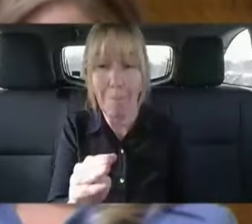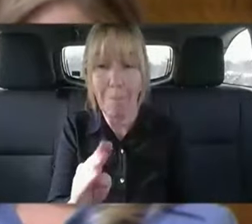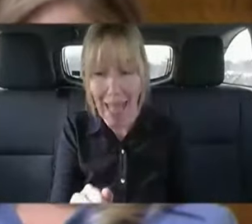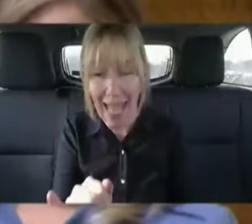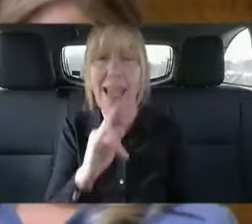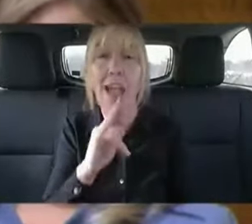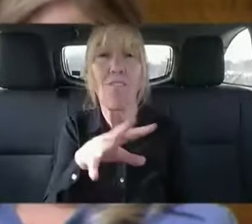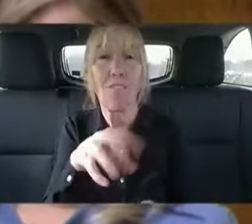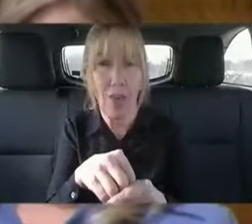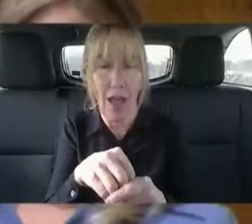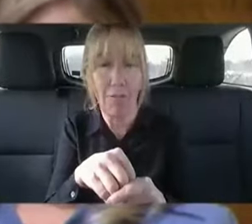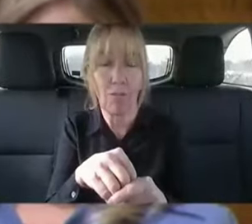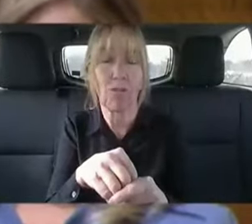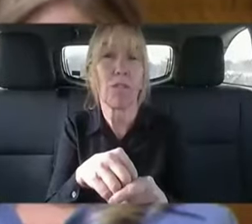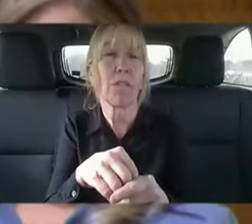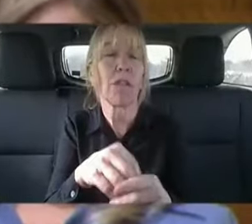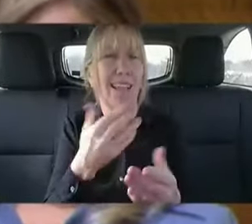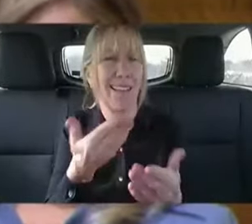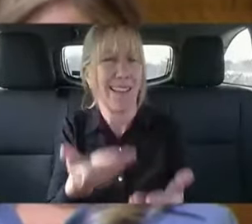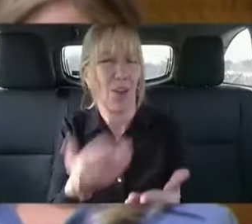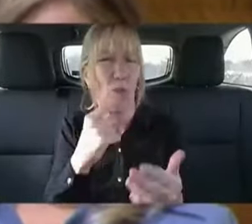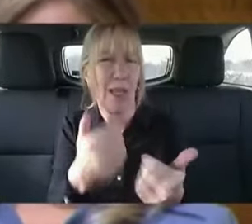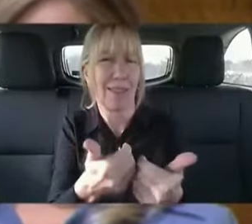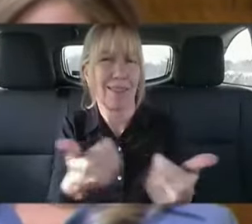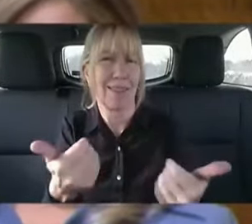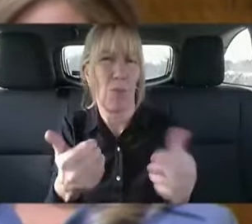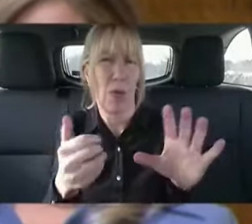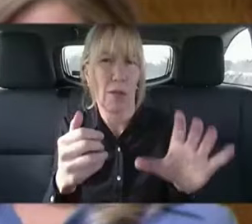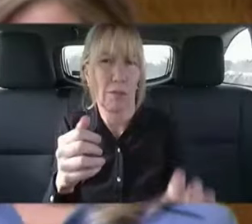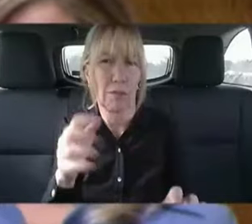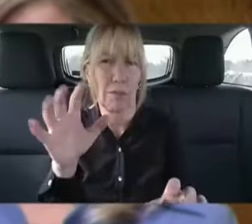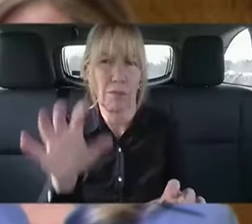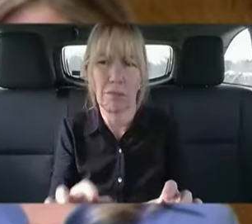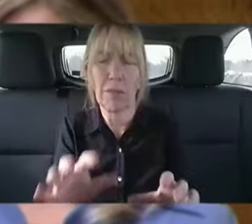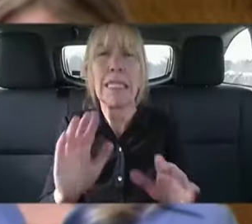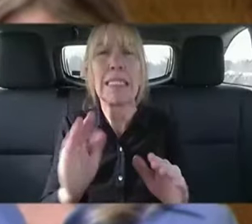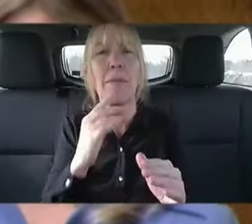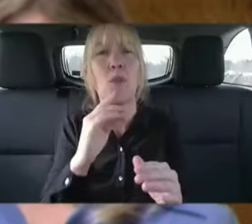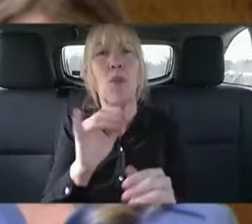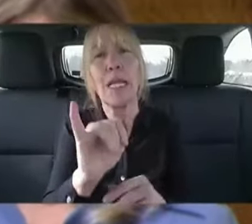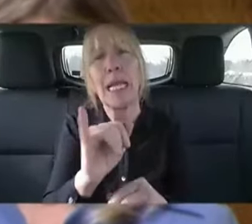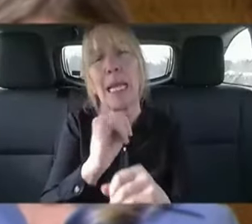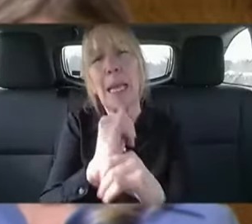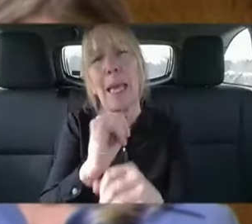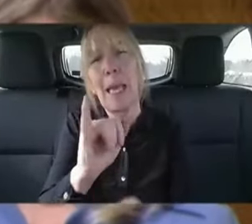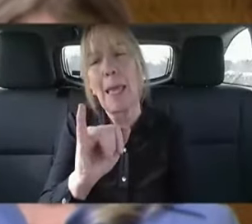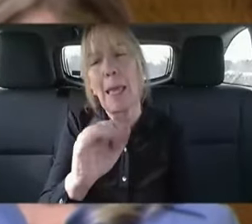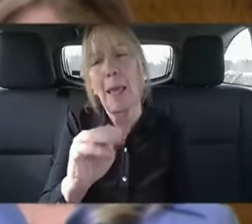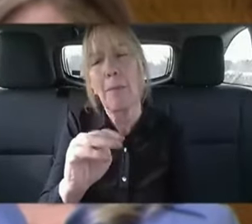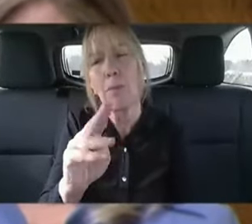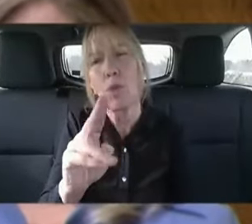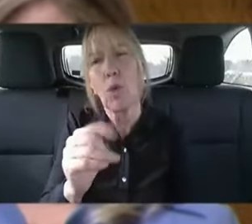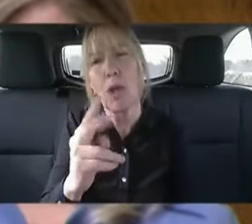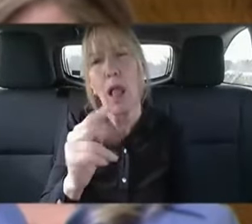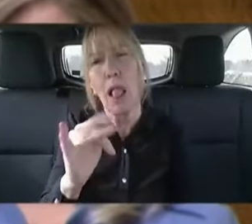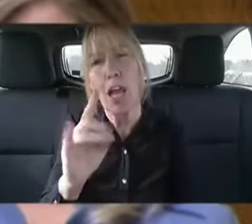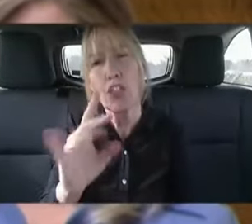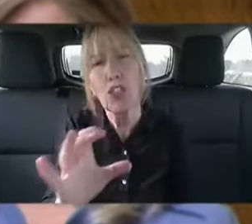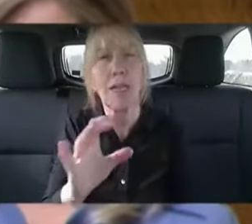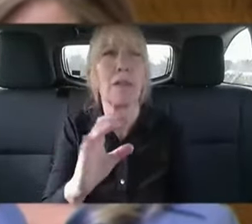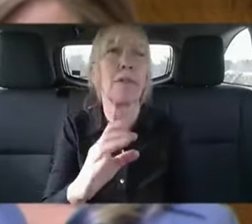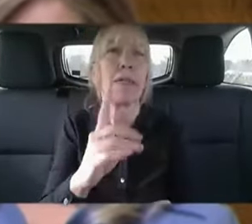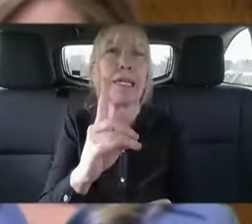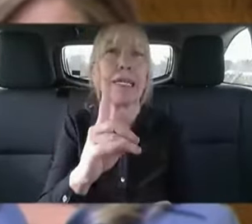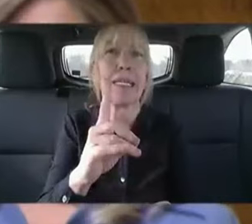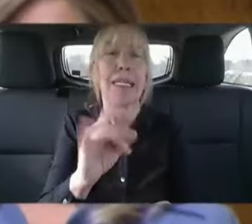here, to the degree we can separate those two, it seems to be immunologic dysregulation. And here's something else. And